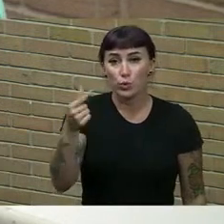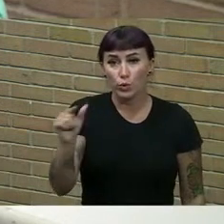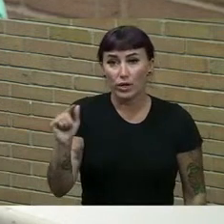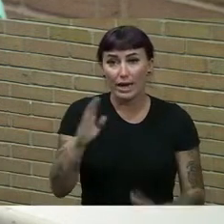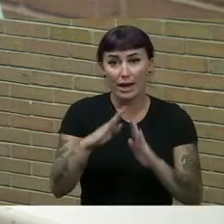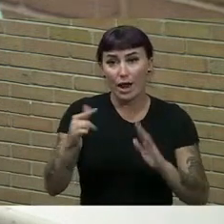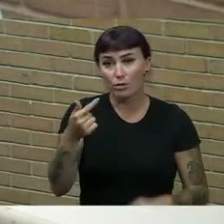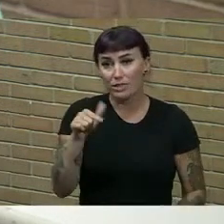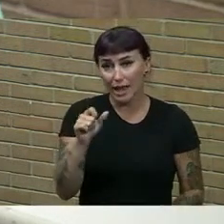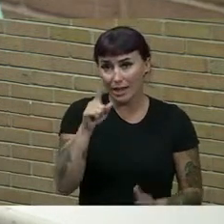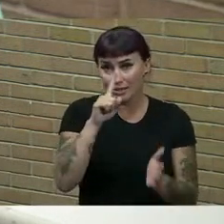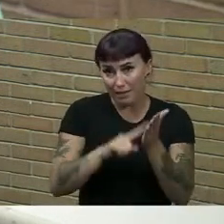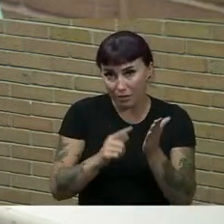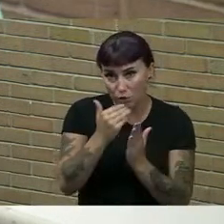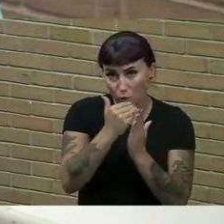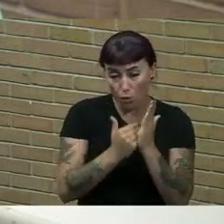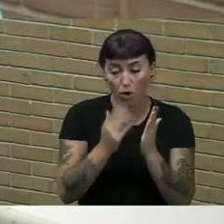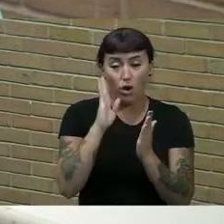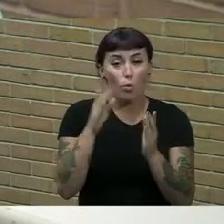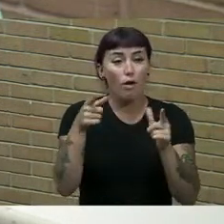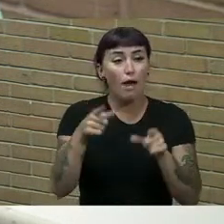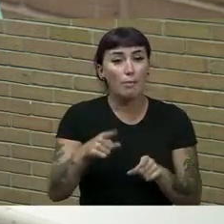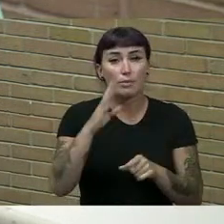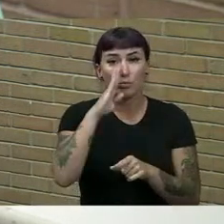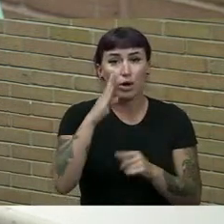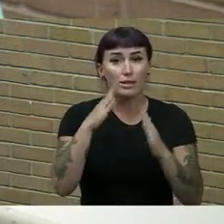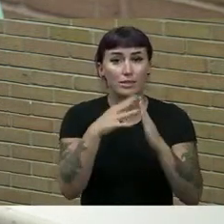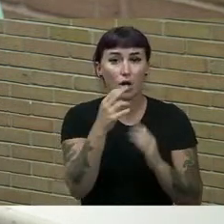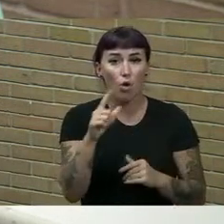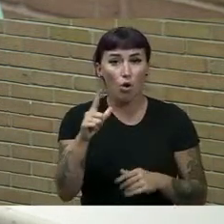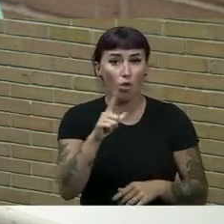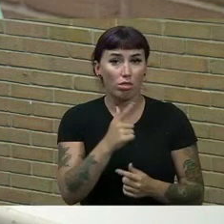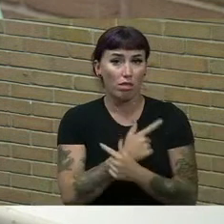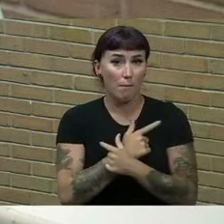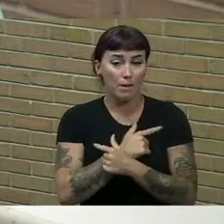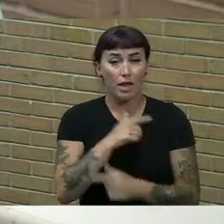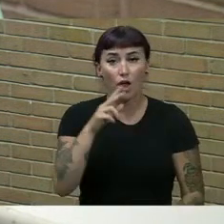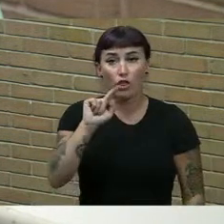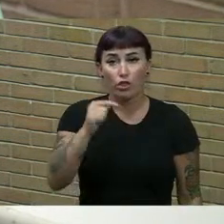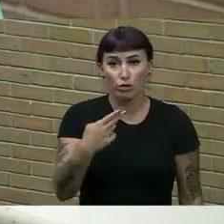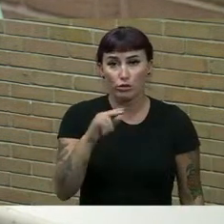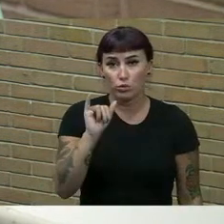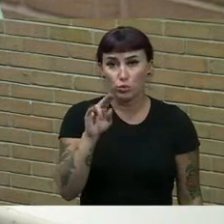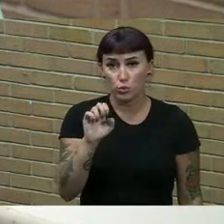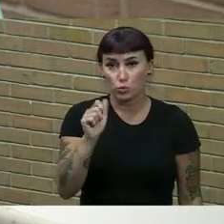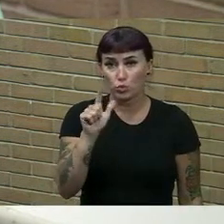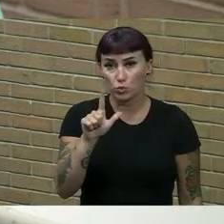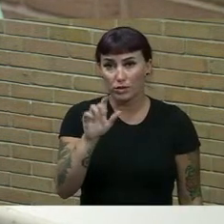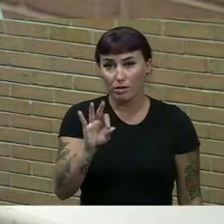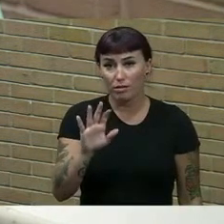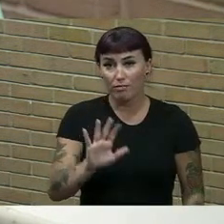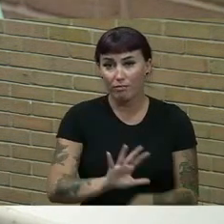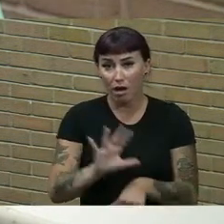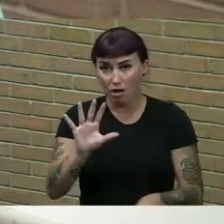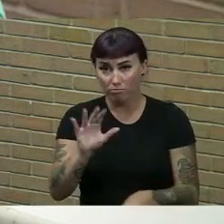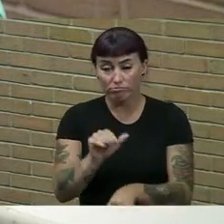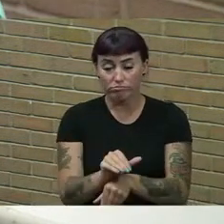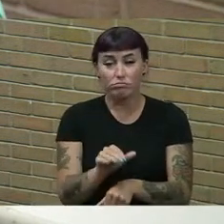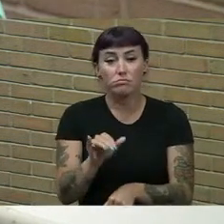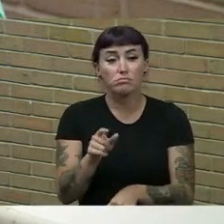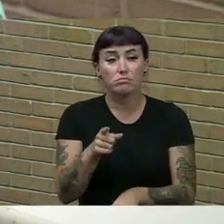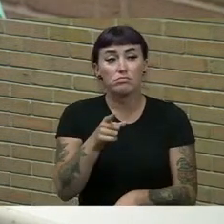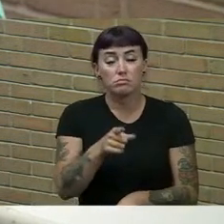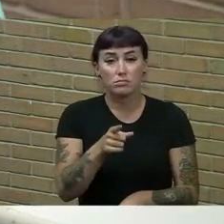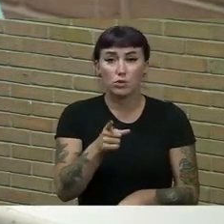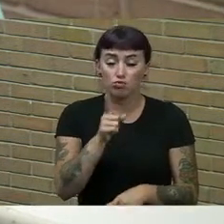will take place at the Brighton Town Hall lobby on Thursday, June 29th at 5 p.m., and that is